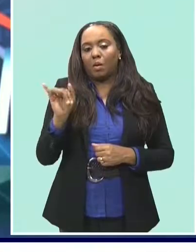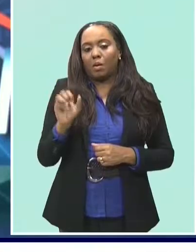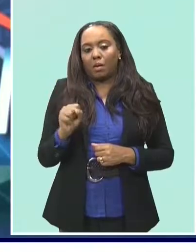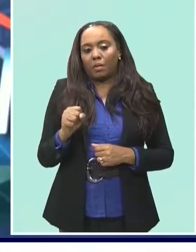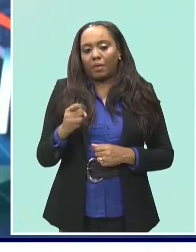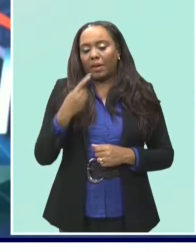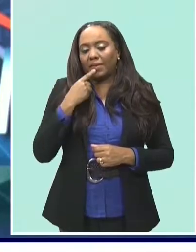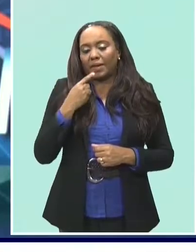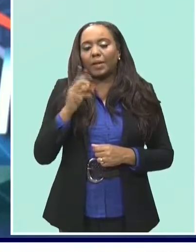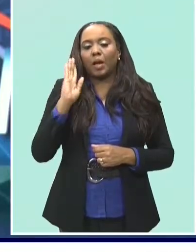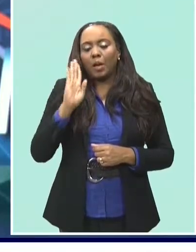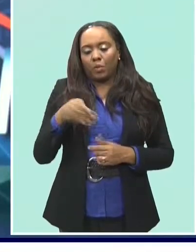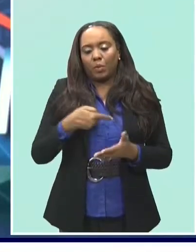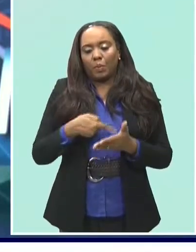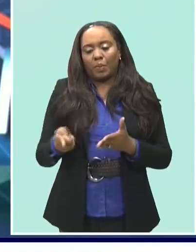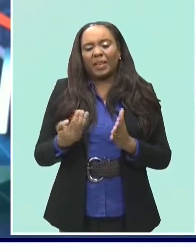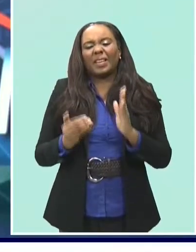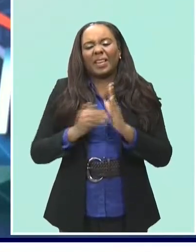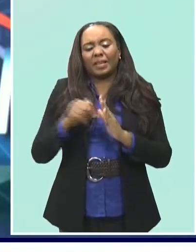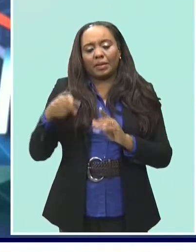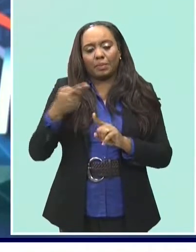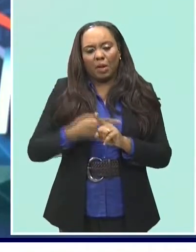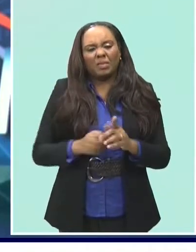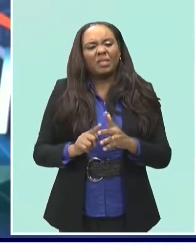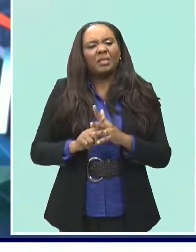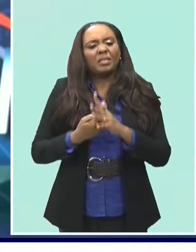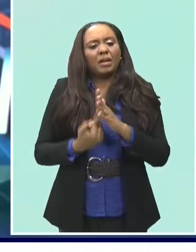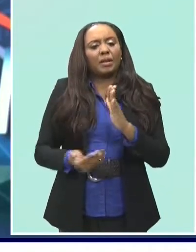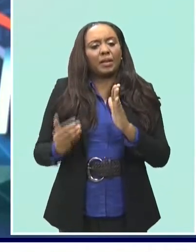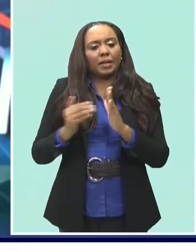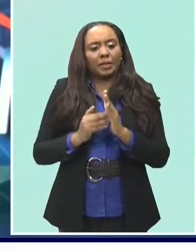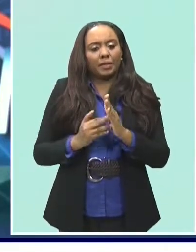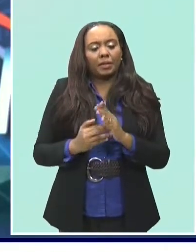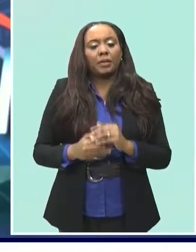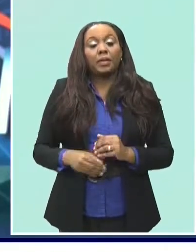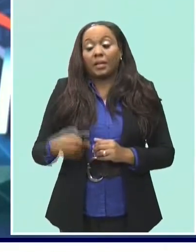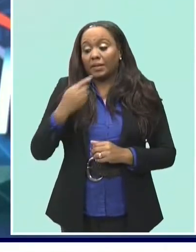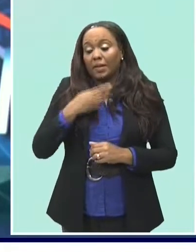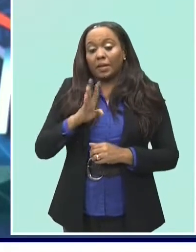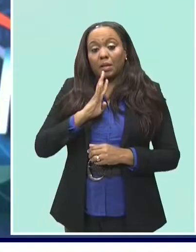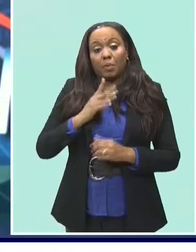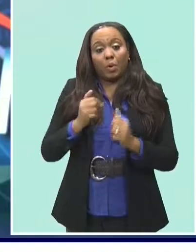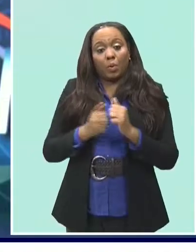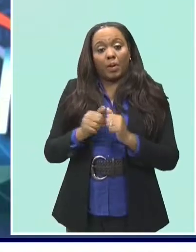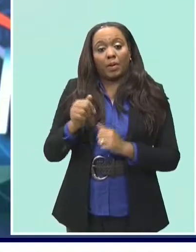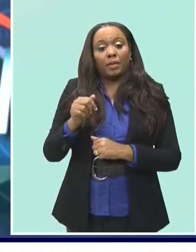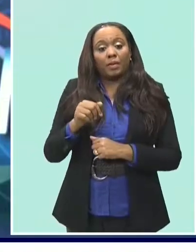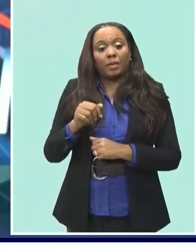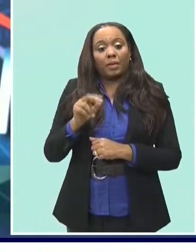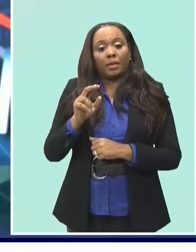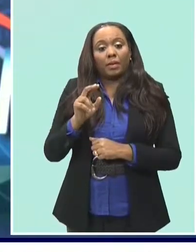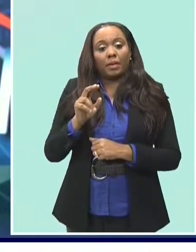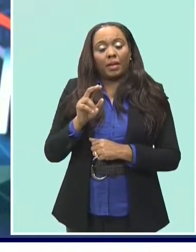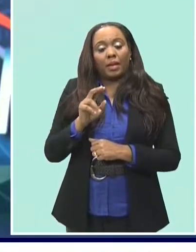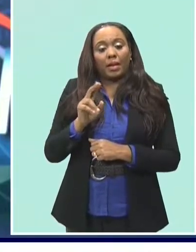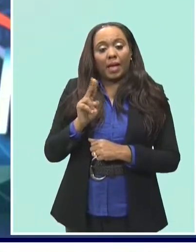directive from Director of Finance and Economic Affairs, Ian Carrington, last Friday, instructing the Accountant